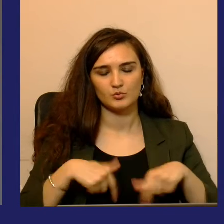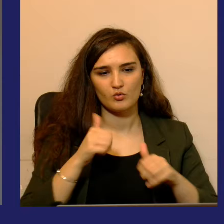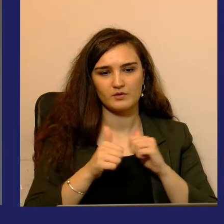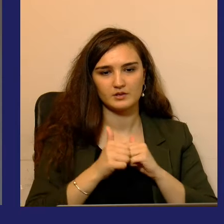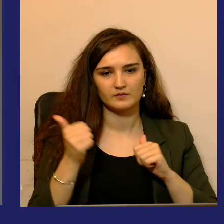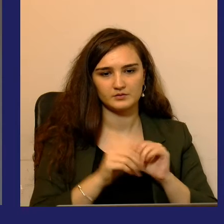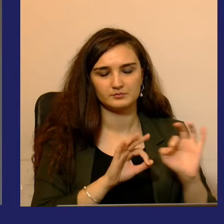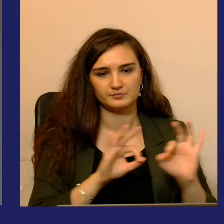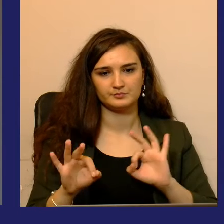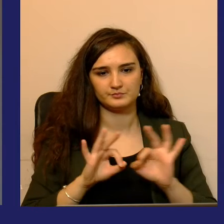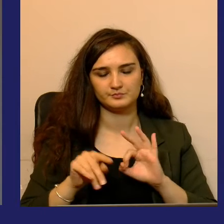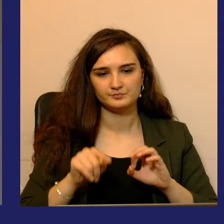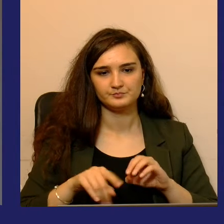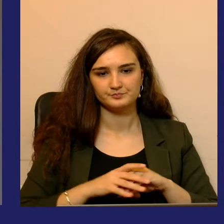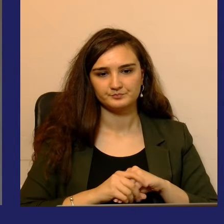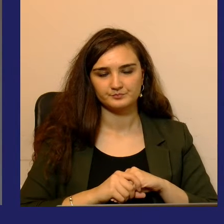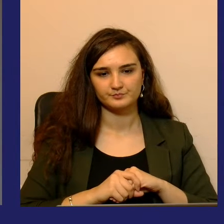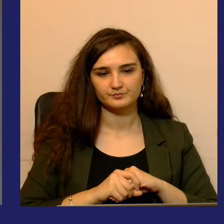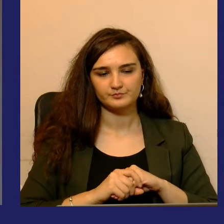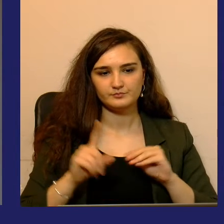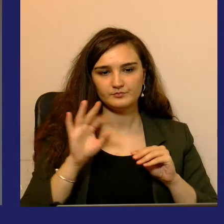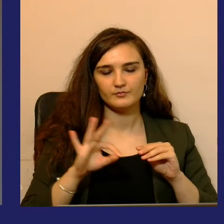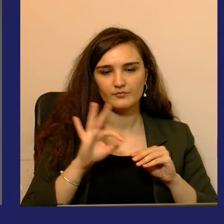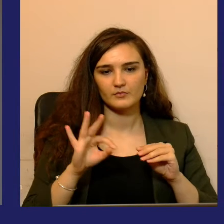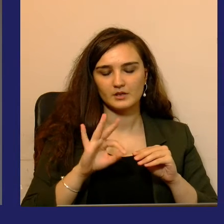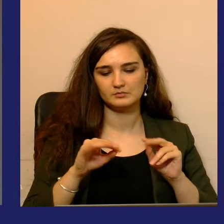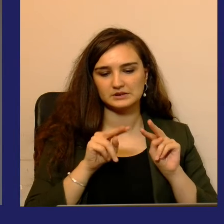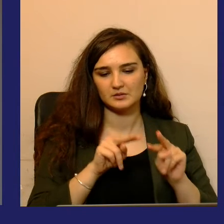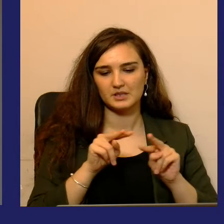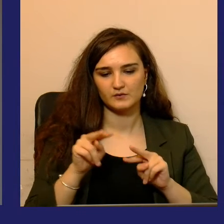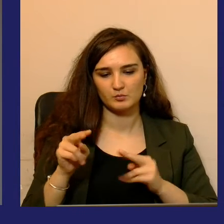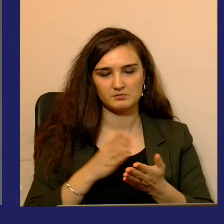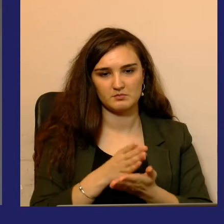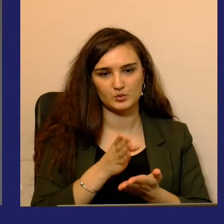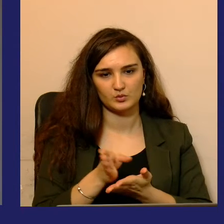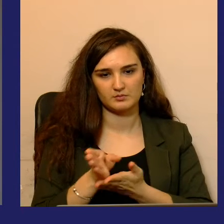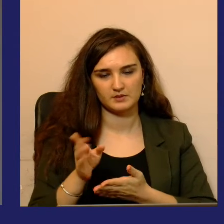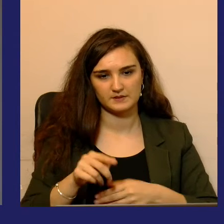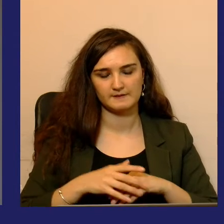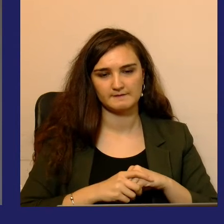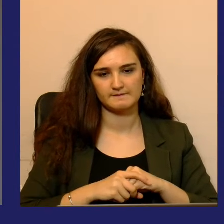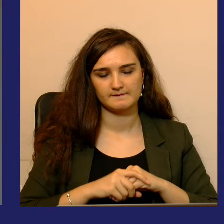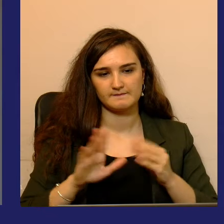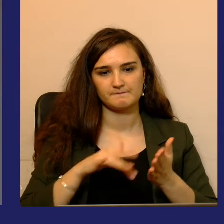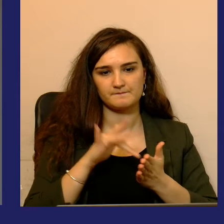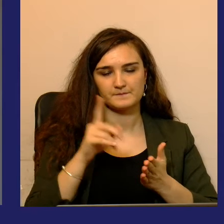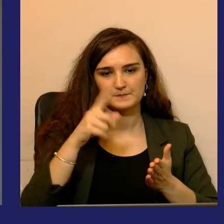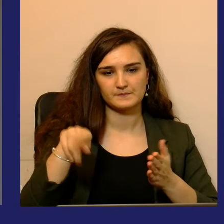the oversight side, I think we're starting to see countries getting creative about online monitoring